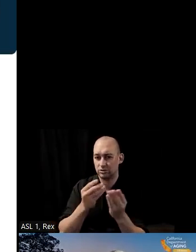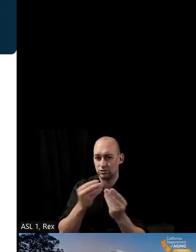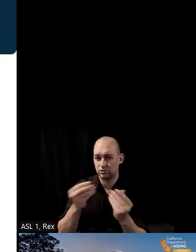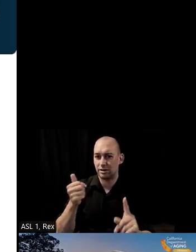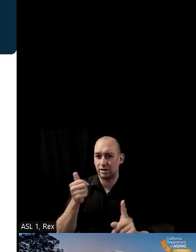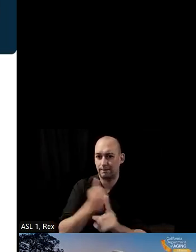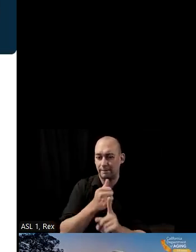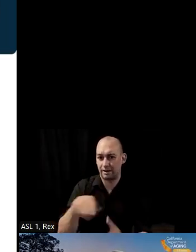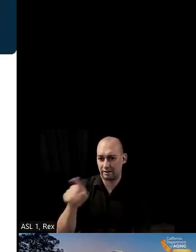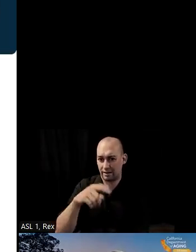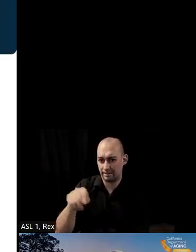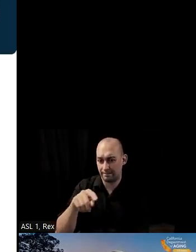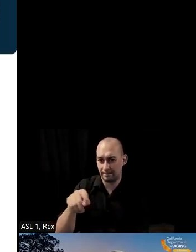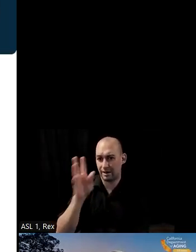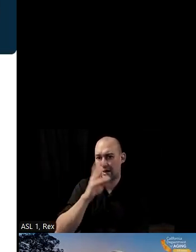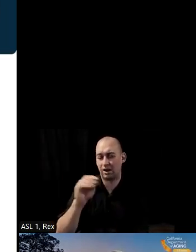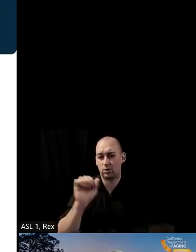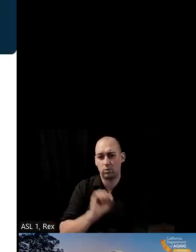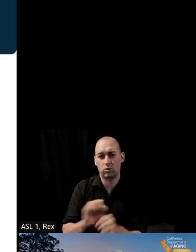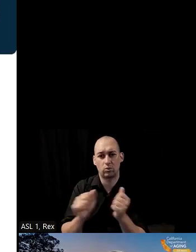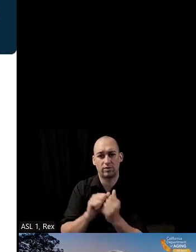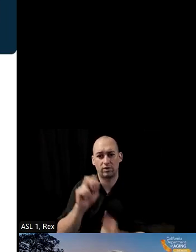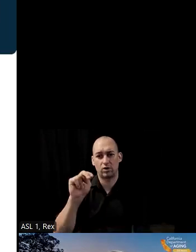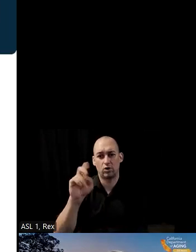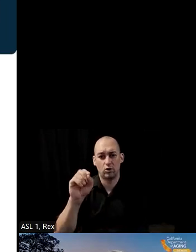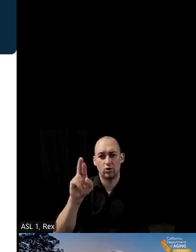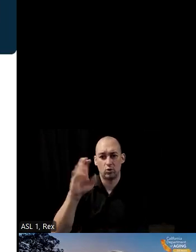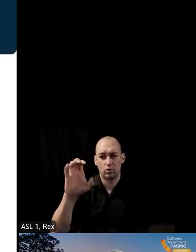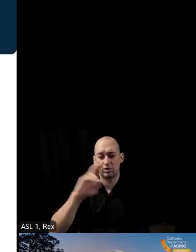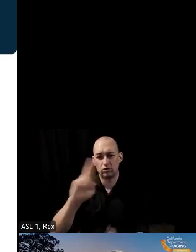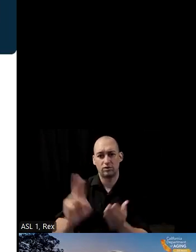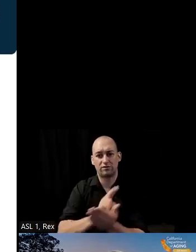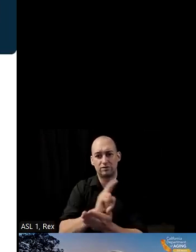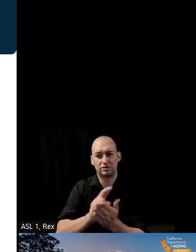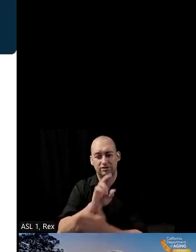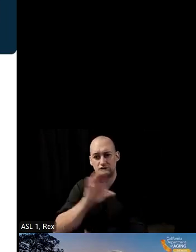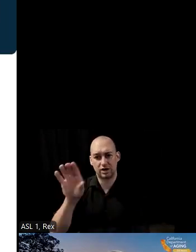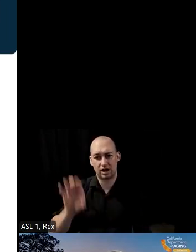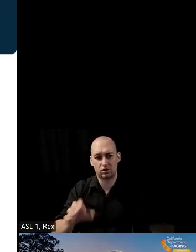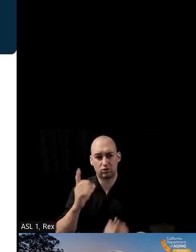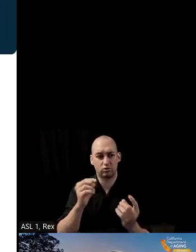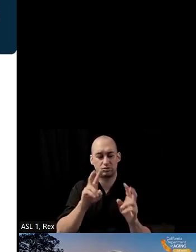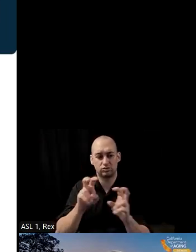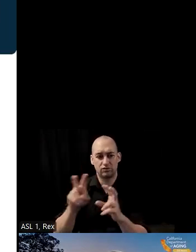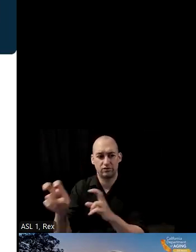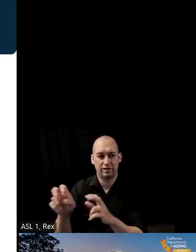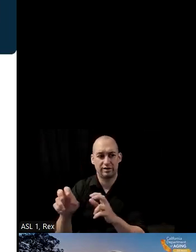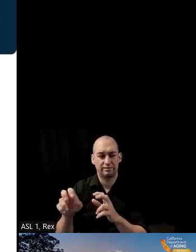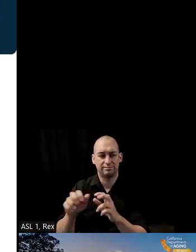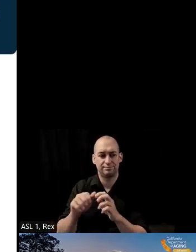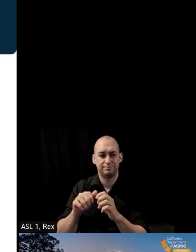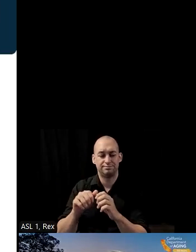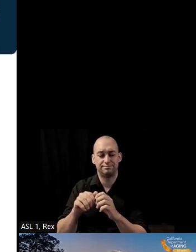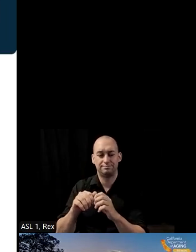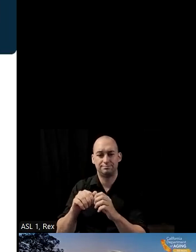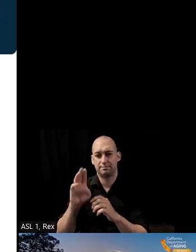with NORC at the University of Chicago to do a survey of California's Medicare